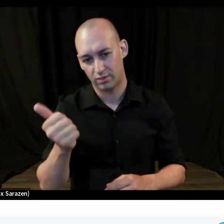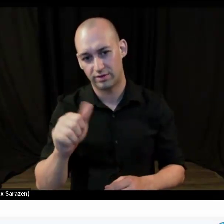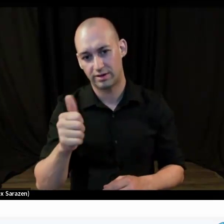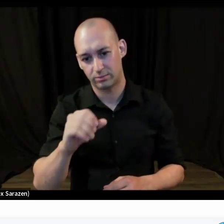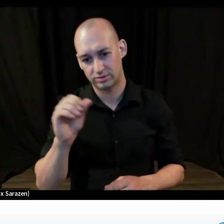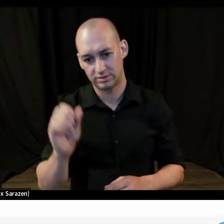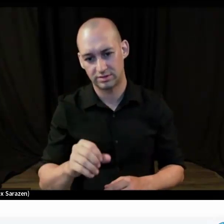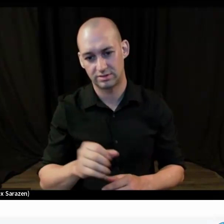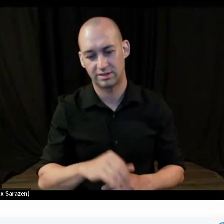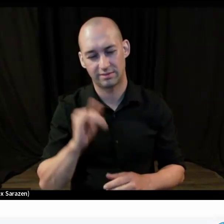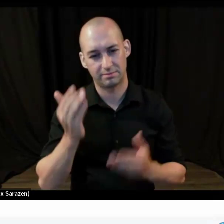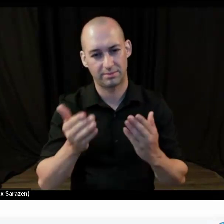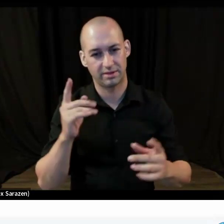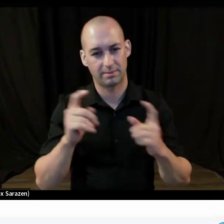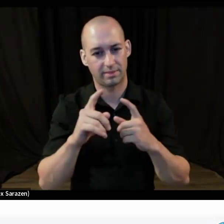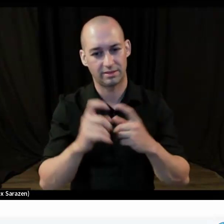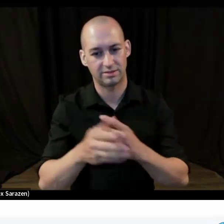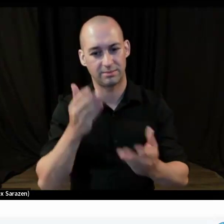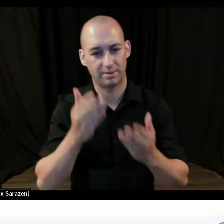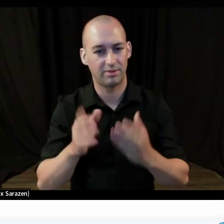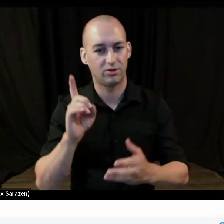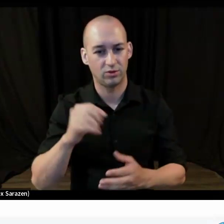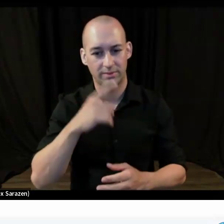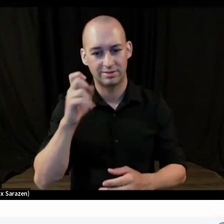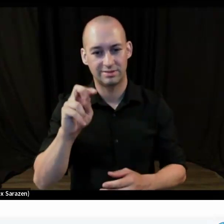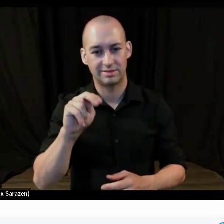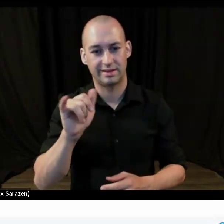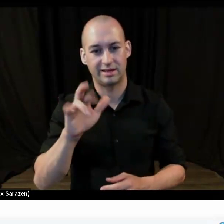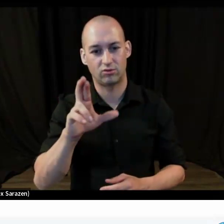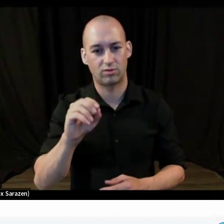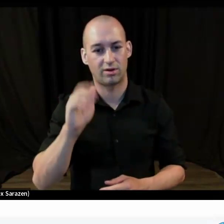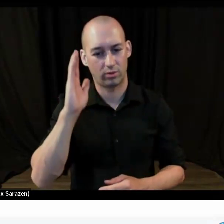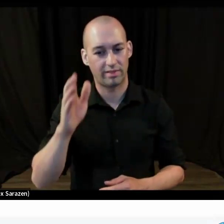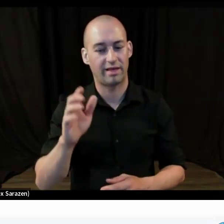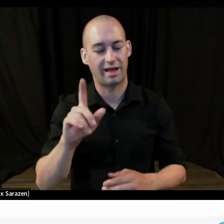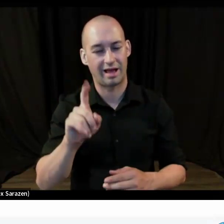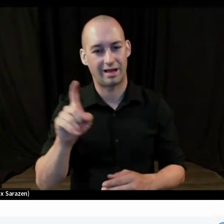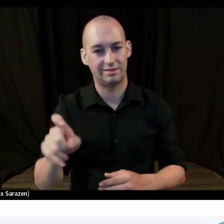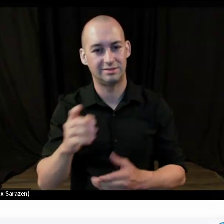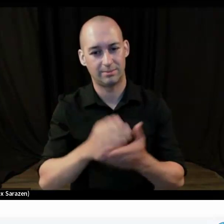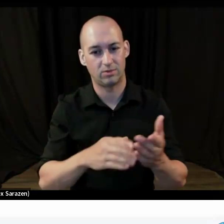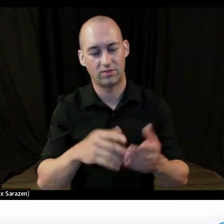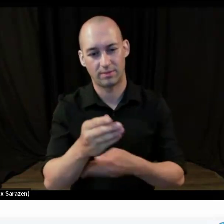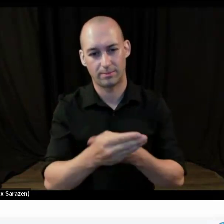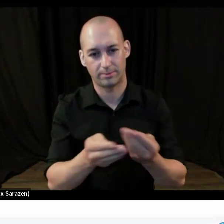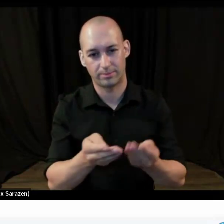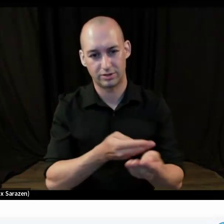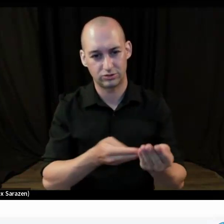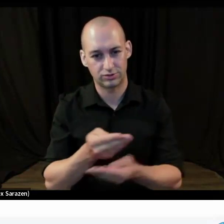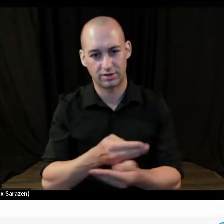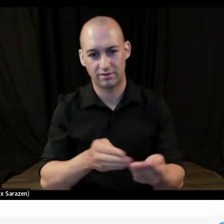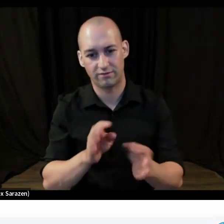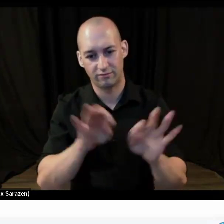on. Yeah, you probably do, because the NICRA will be asked as part of the budget form. And so that calculation